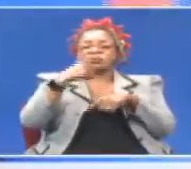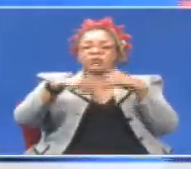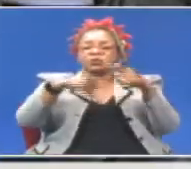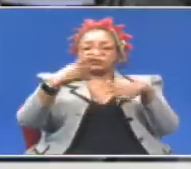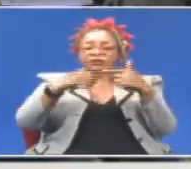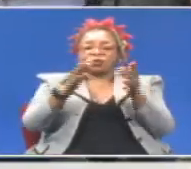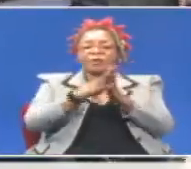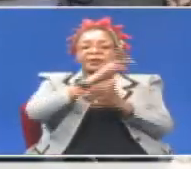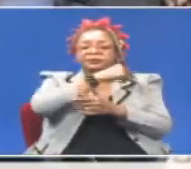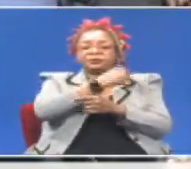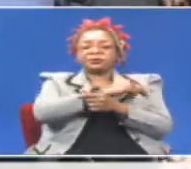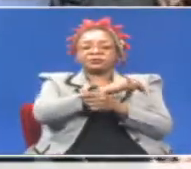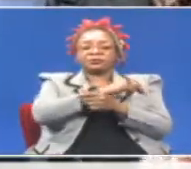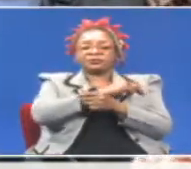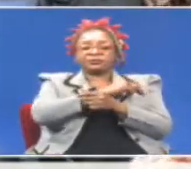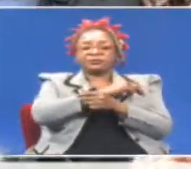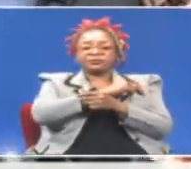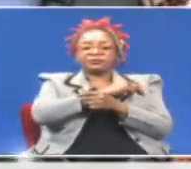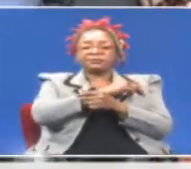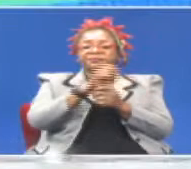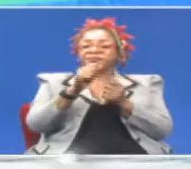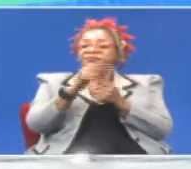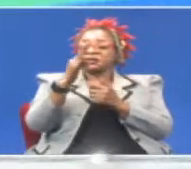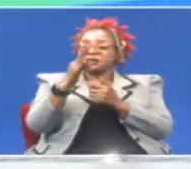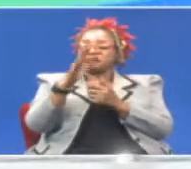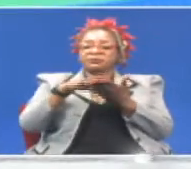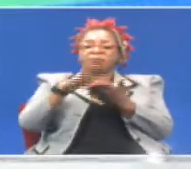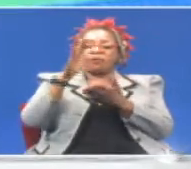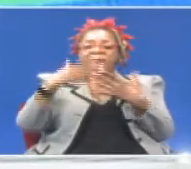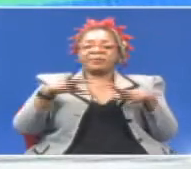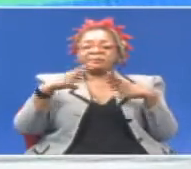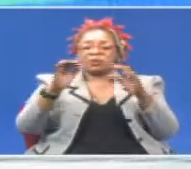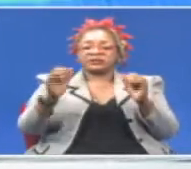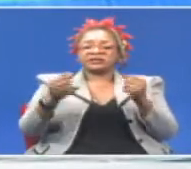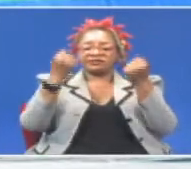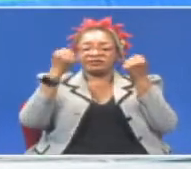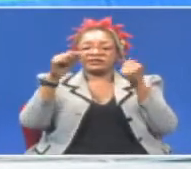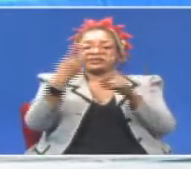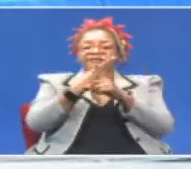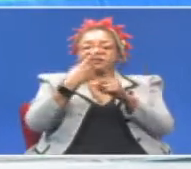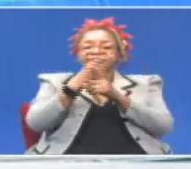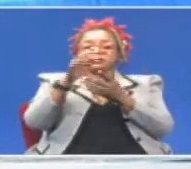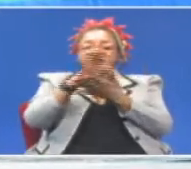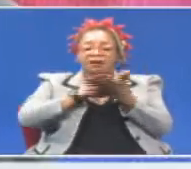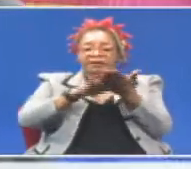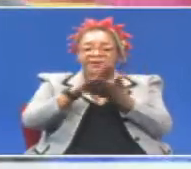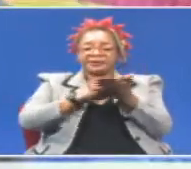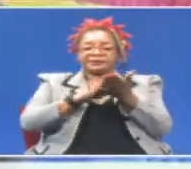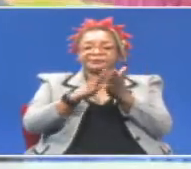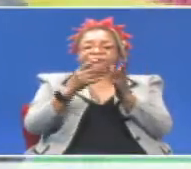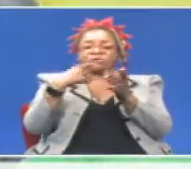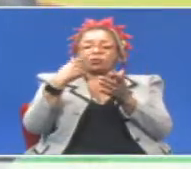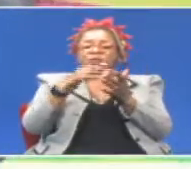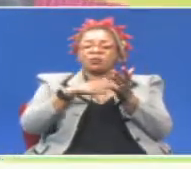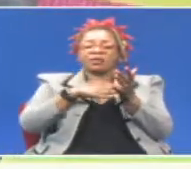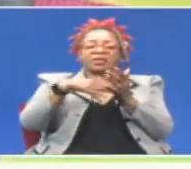to hospital. 13 more people were also rescued in different areas, weak and emaciated.